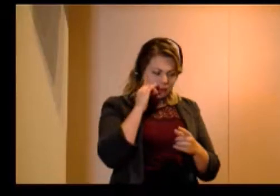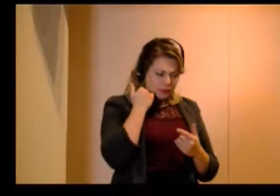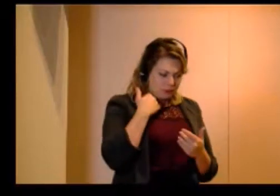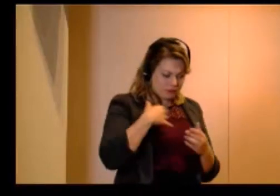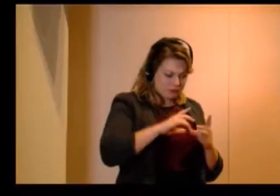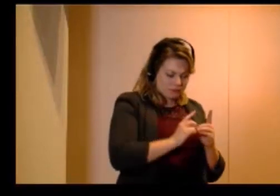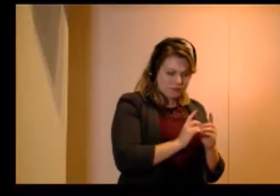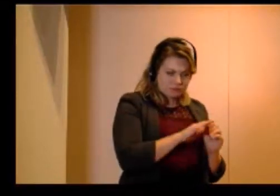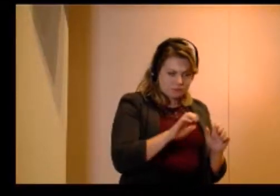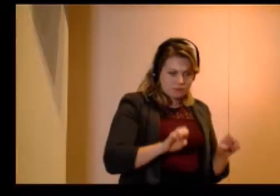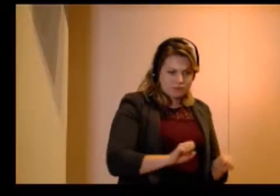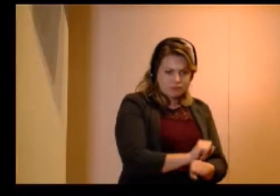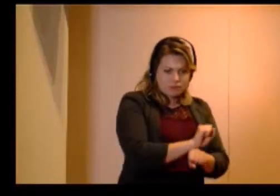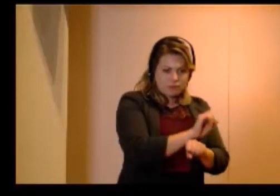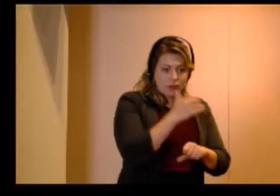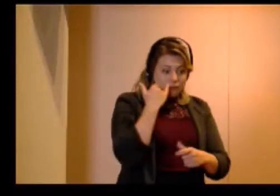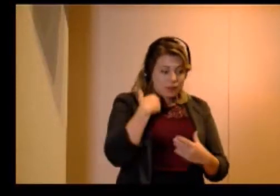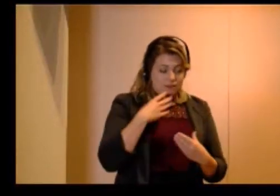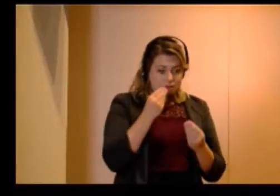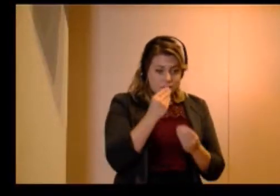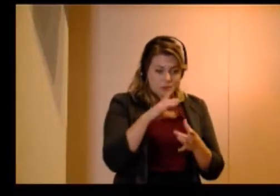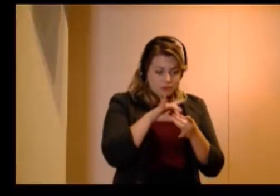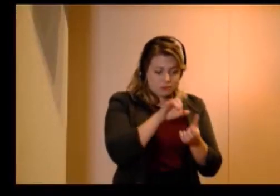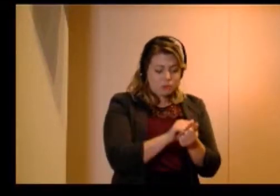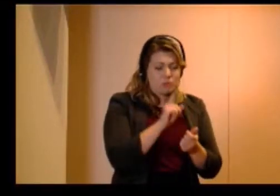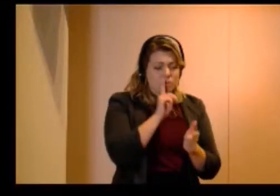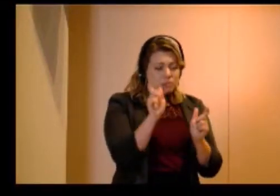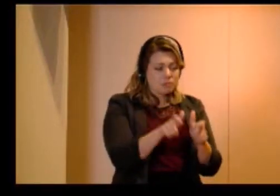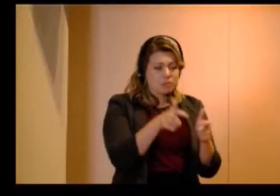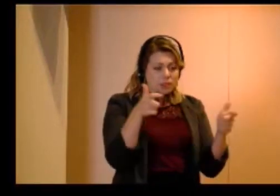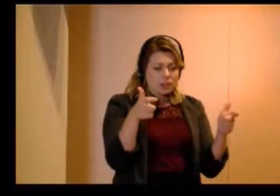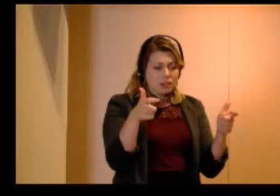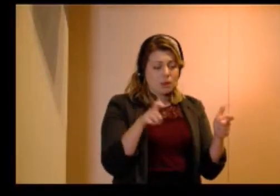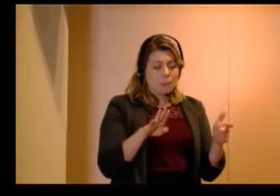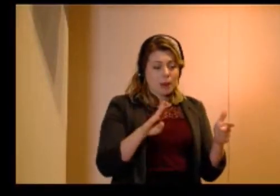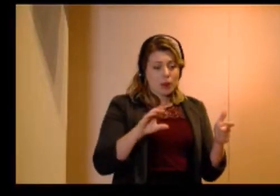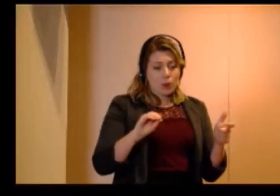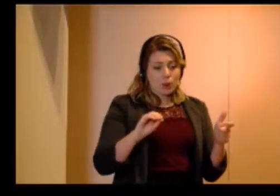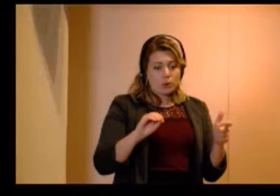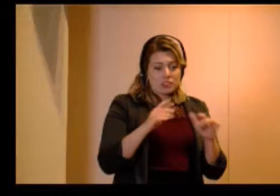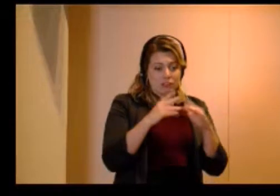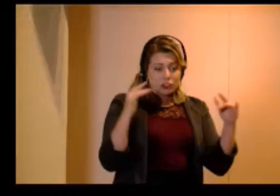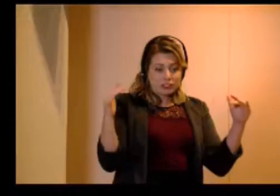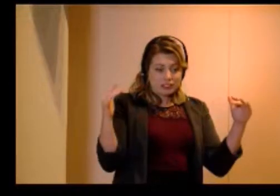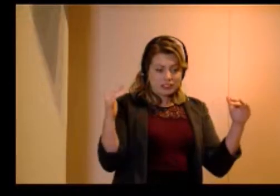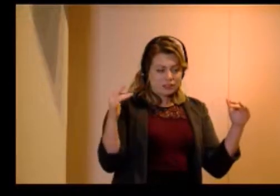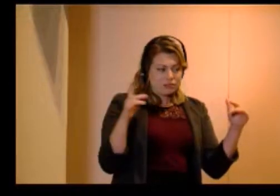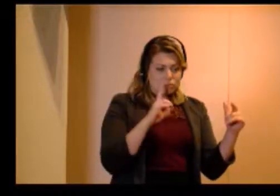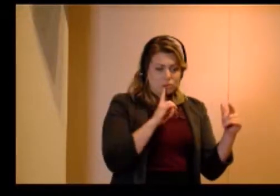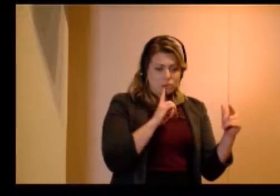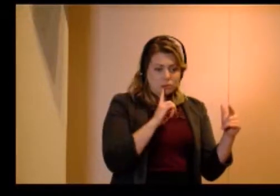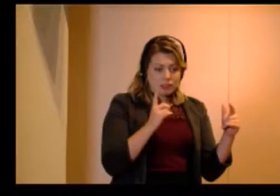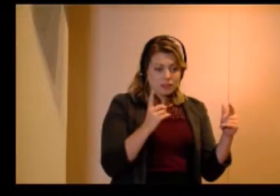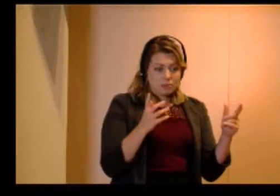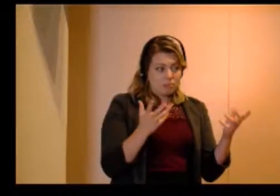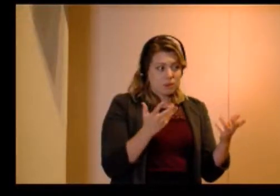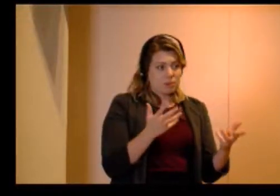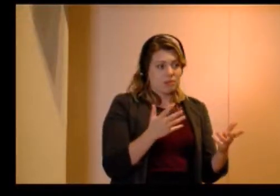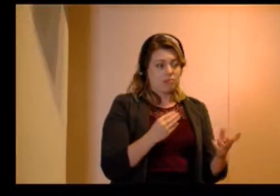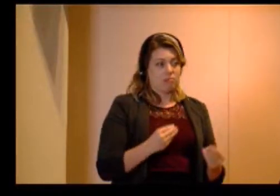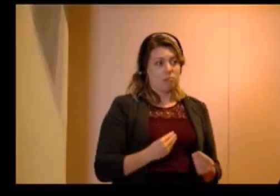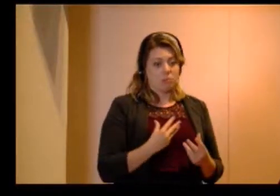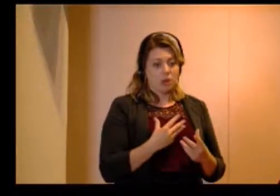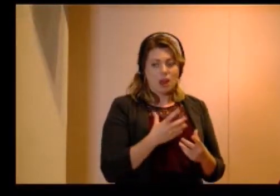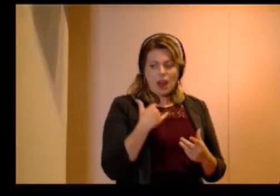had this data on this really huge biodiversity, well, maybe the whole field of bioinspiration at the moment, I don't know by how